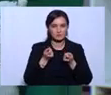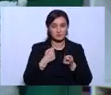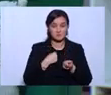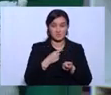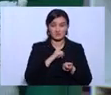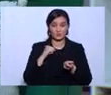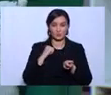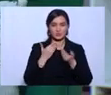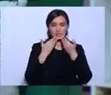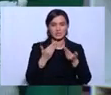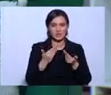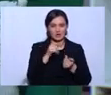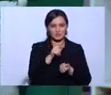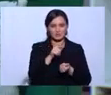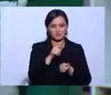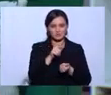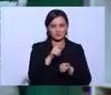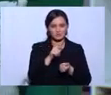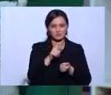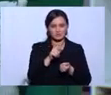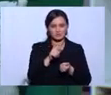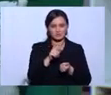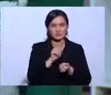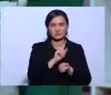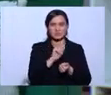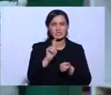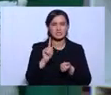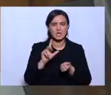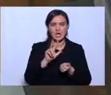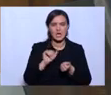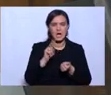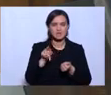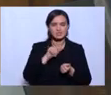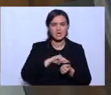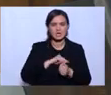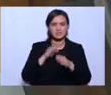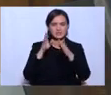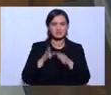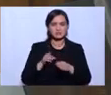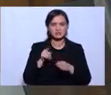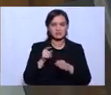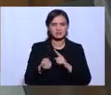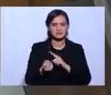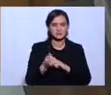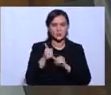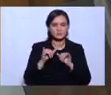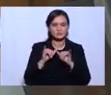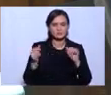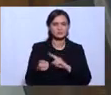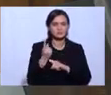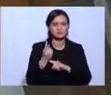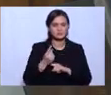is to what extent does Huck's character actually develop, do you think? Yes,